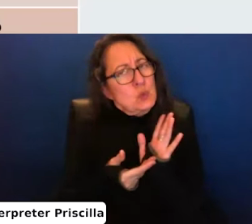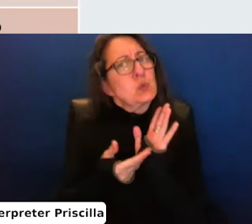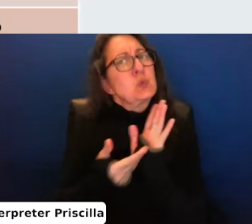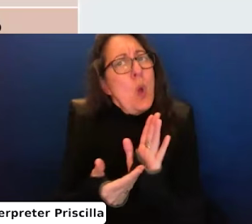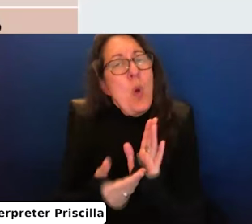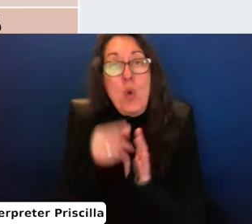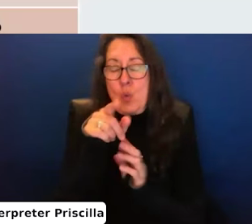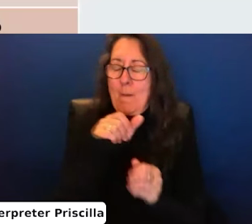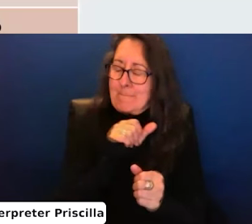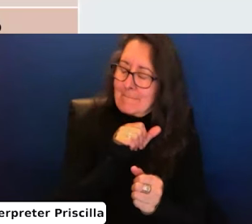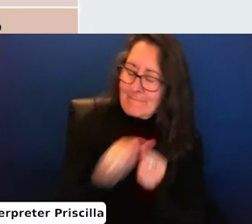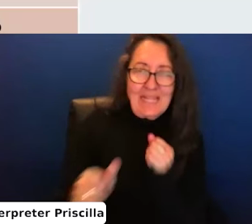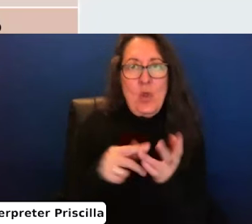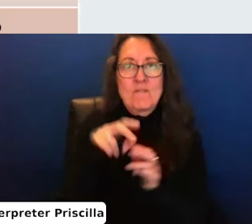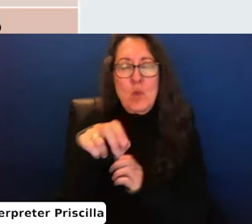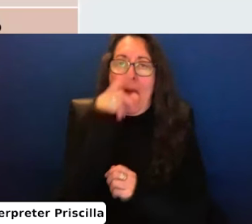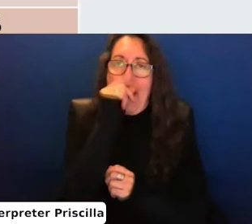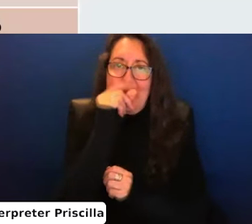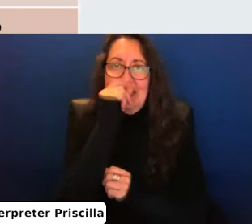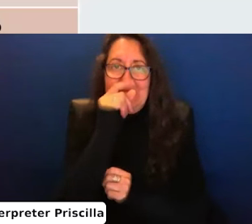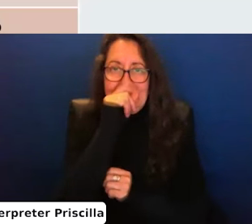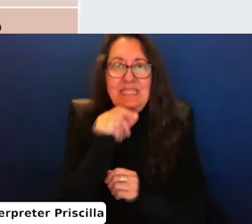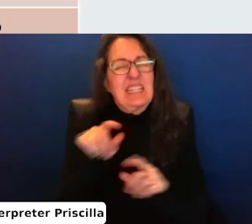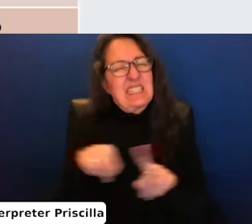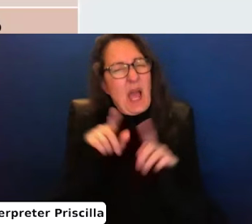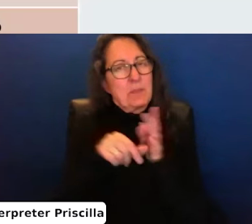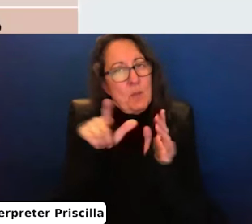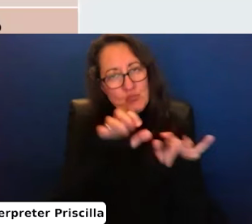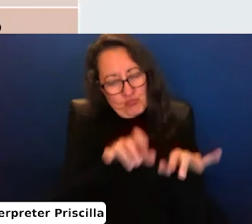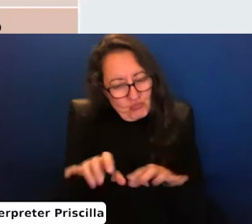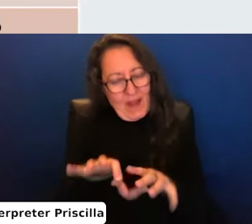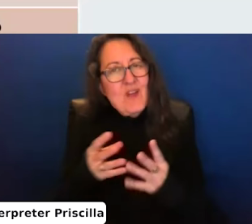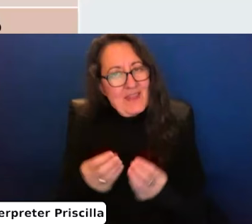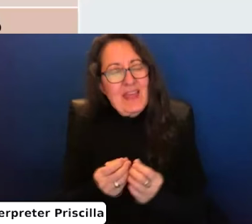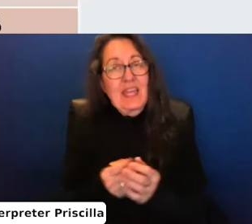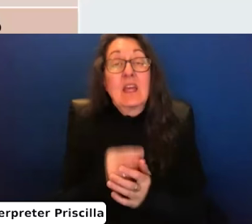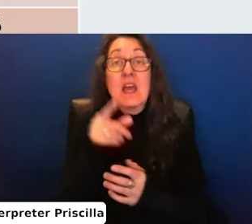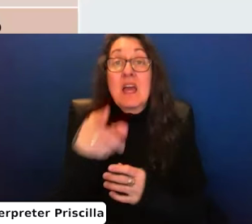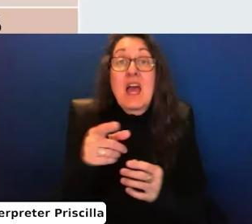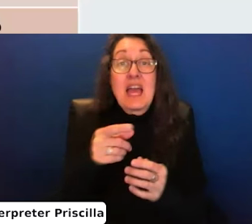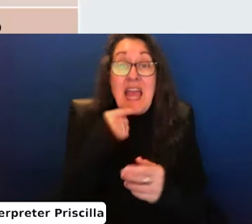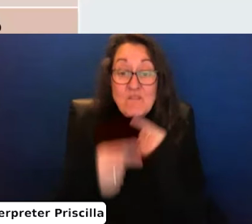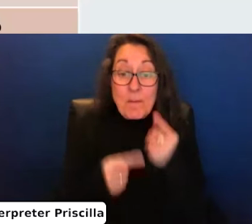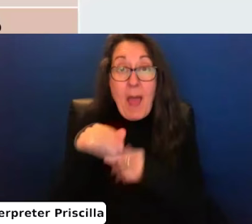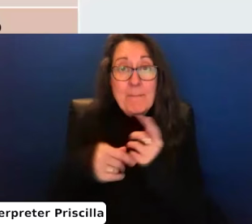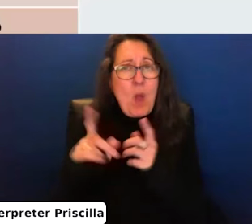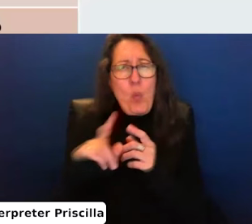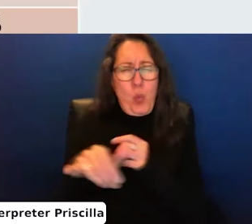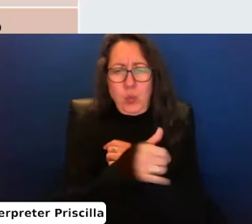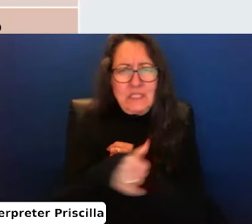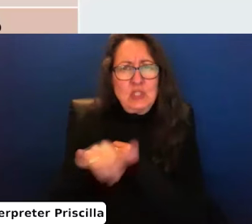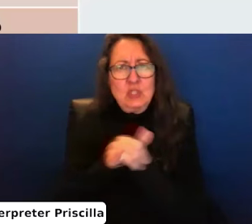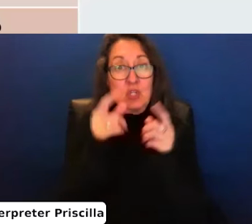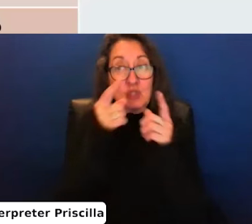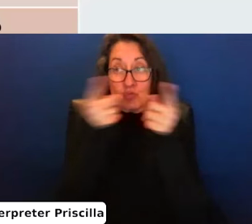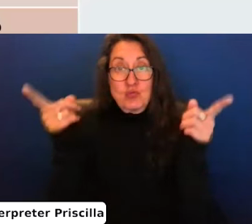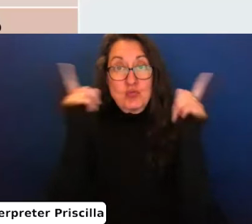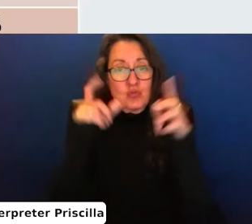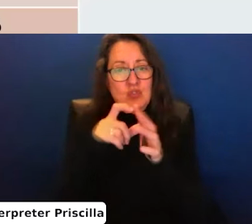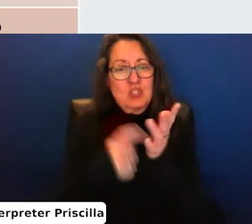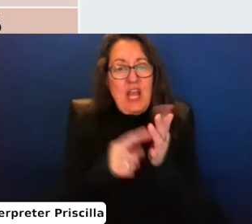application. You'll be asked to give us details of the degree you hope to study and commence in